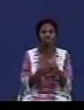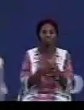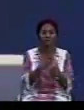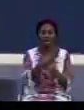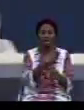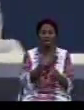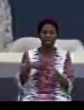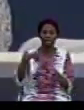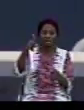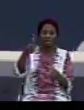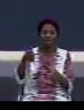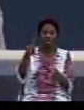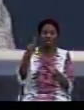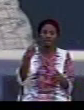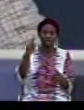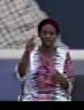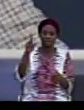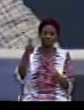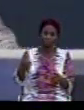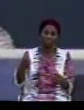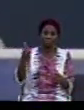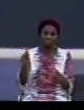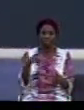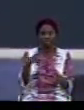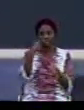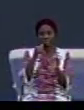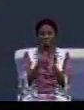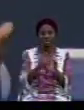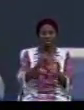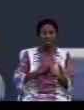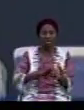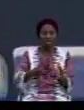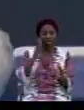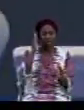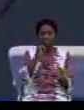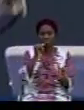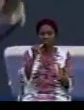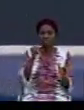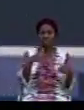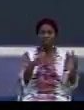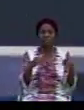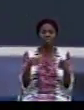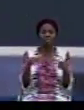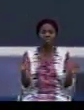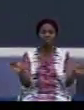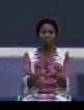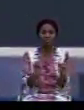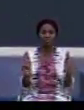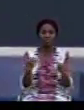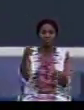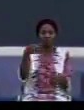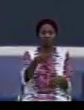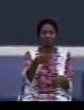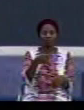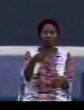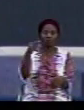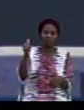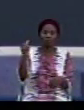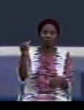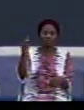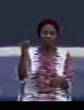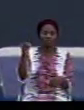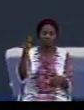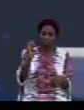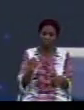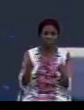same game that others have been playing. I'm not going to hand over to you, just give you